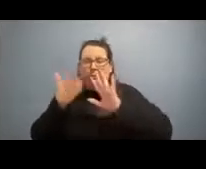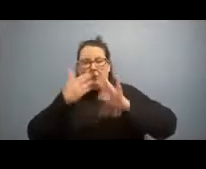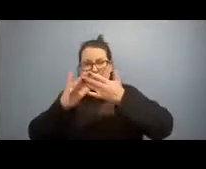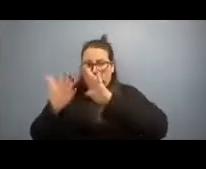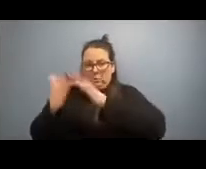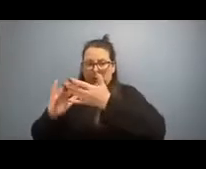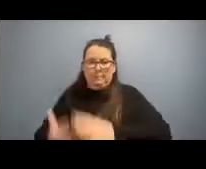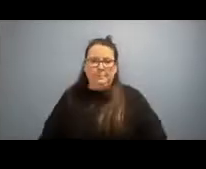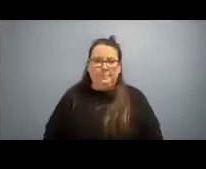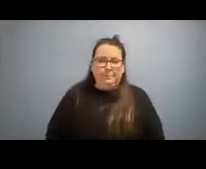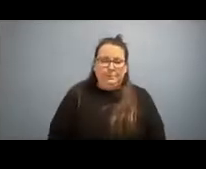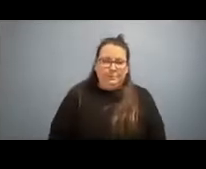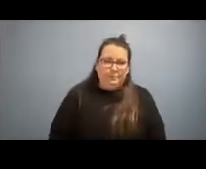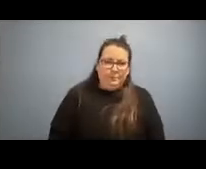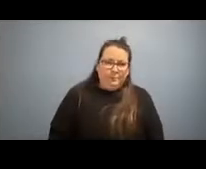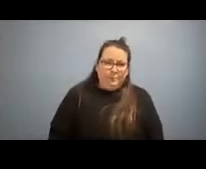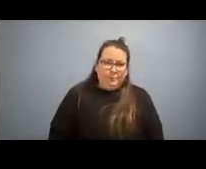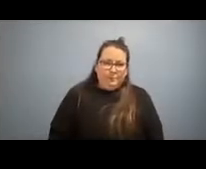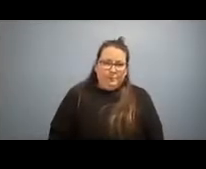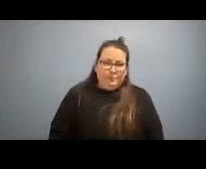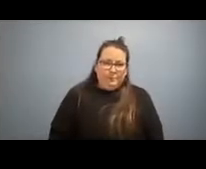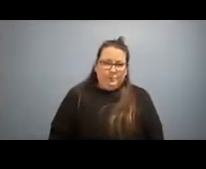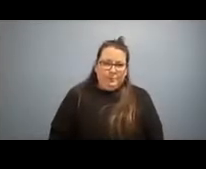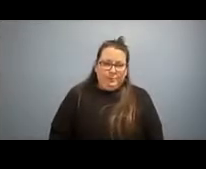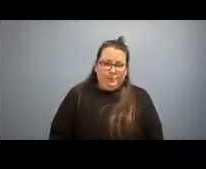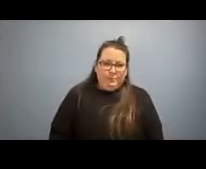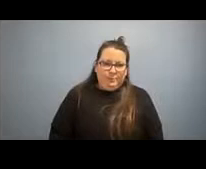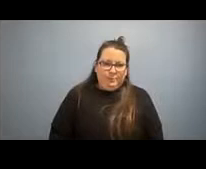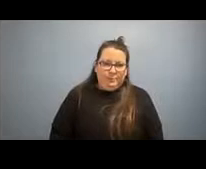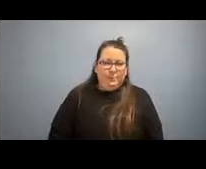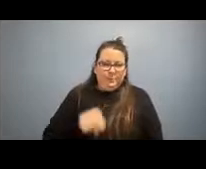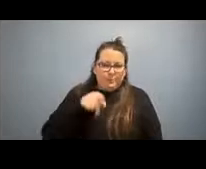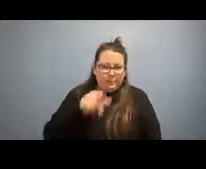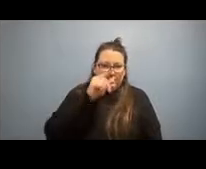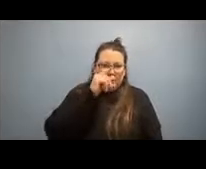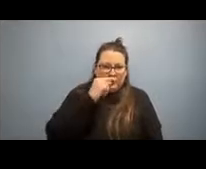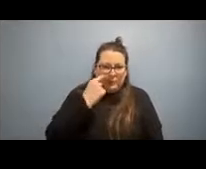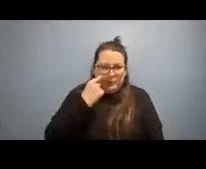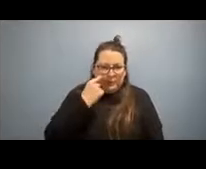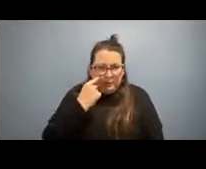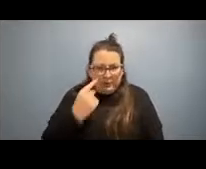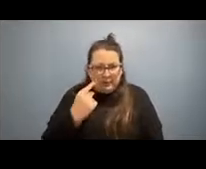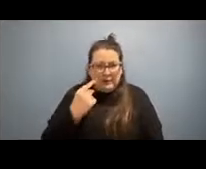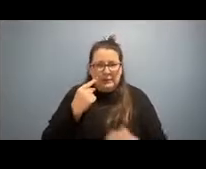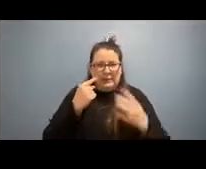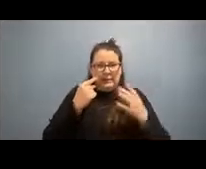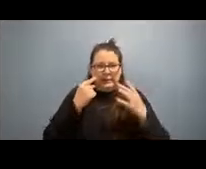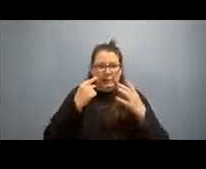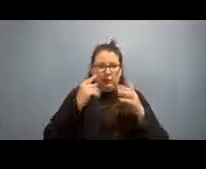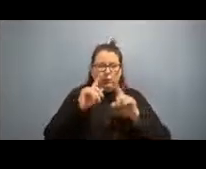Mia. In this, we're actually seeing the spread of exposure sites. We've had